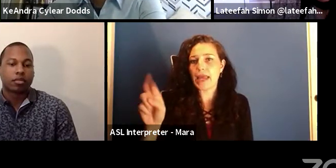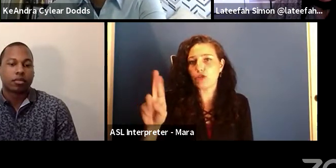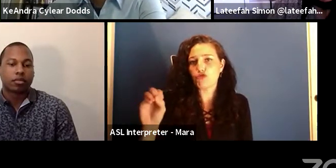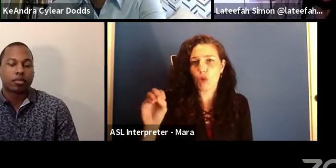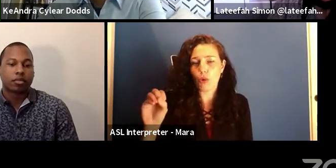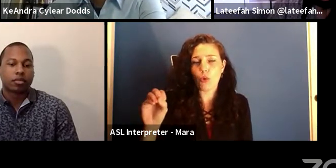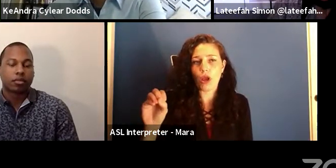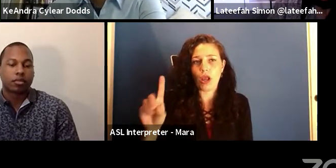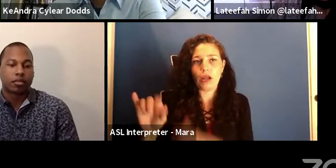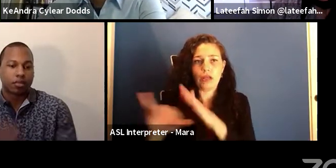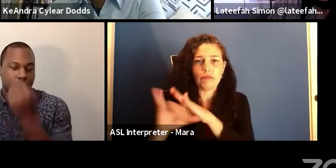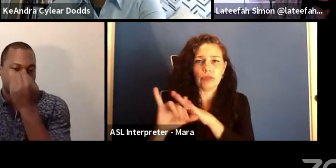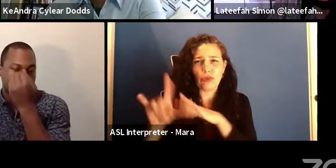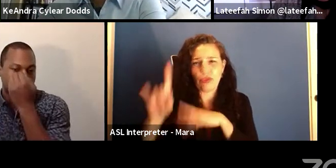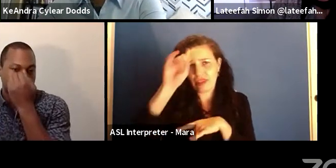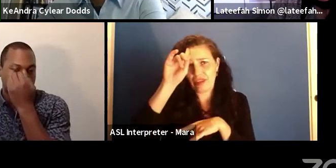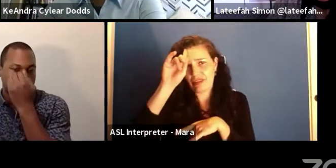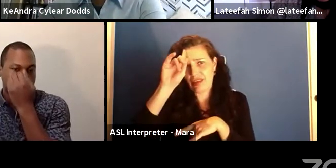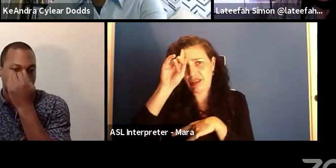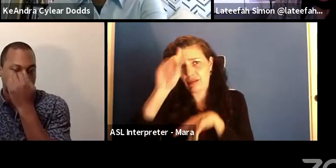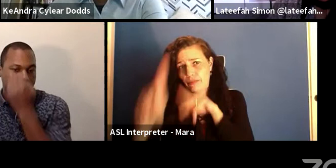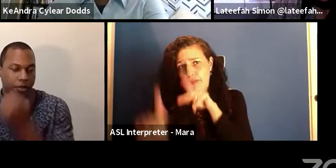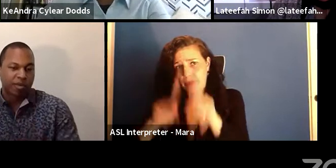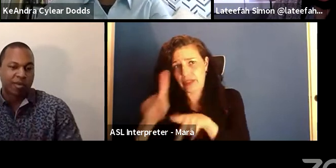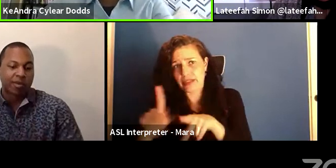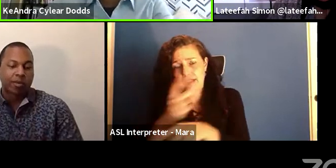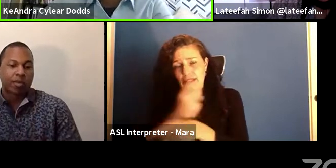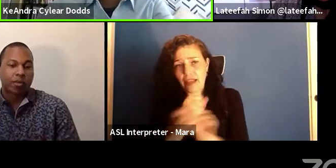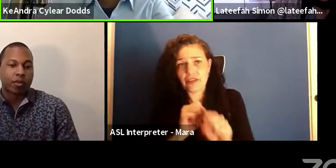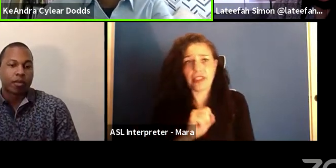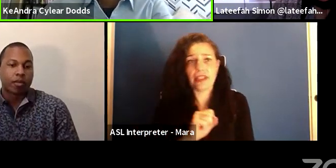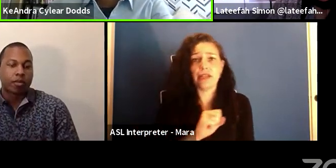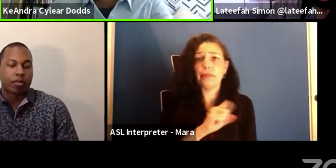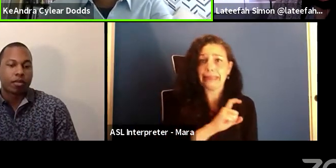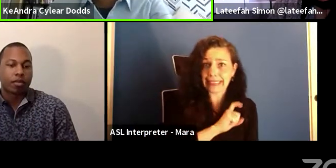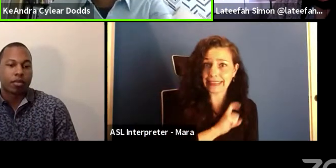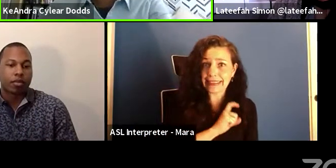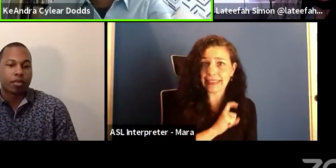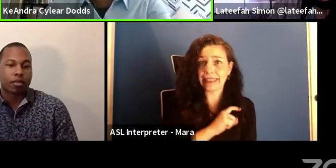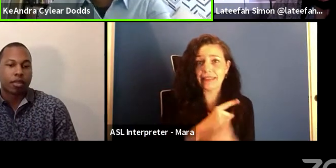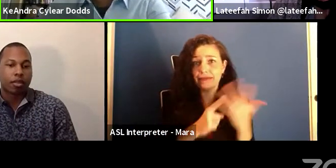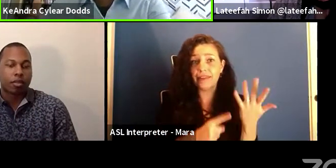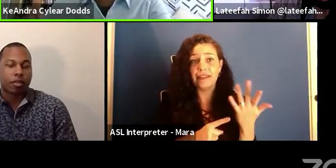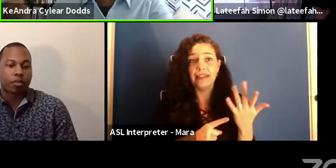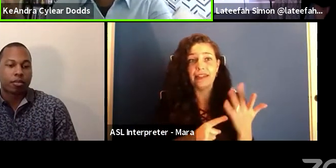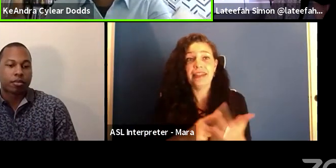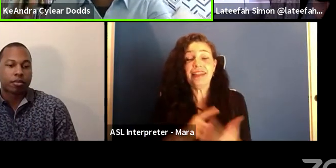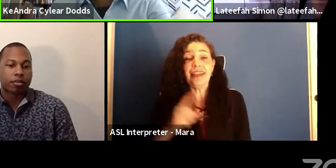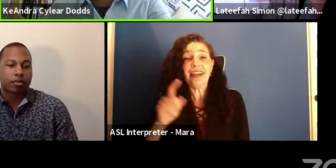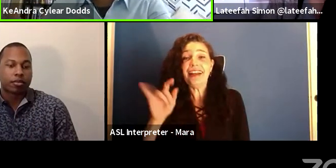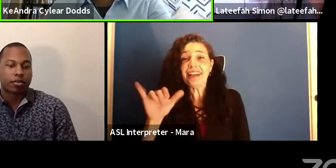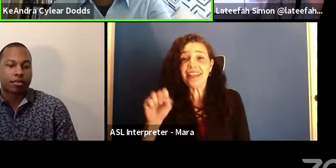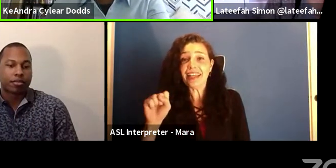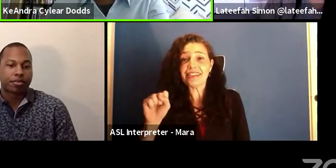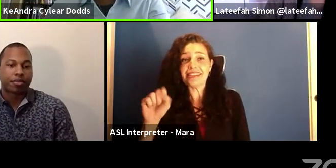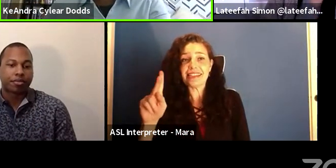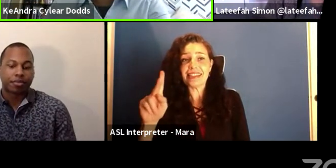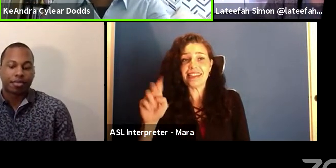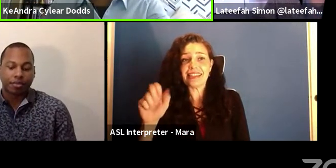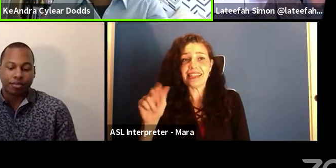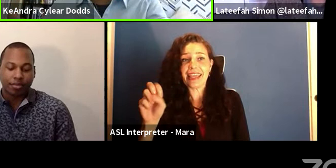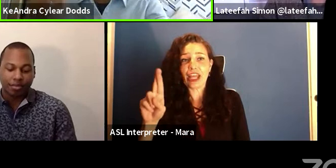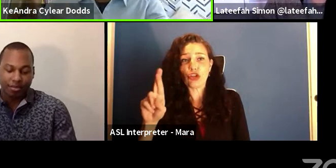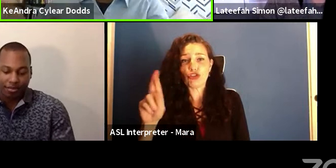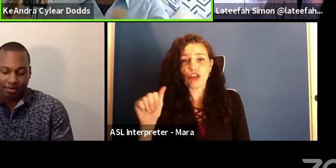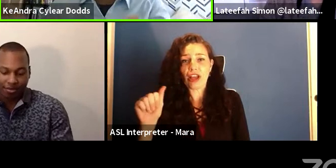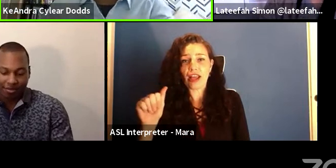police in public transit? Yes. So I was actually really excited to be on this panel with